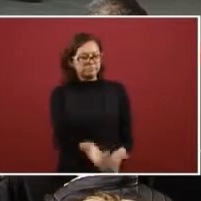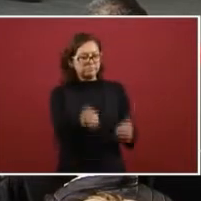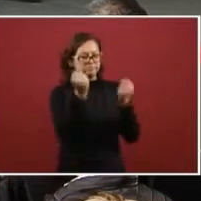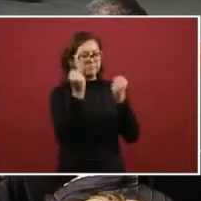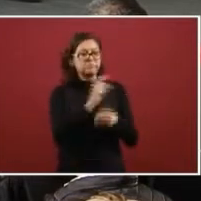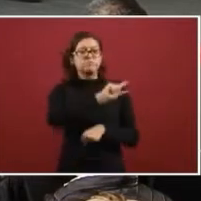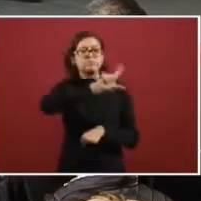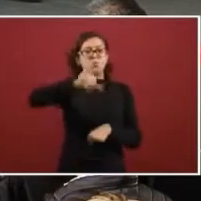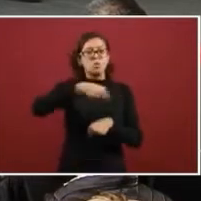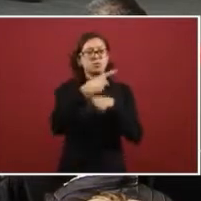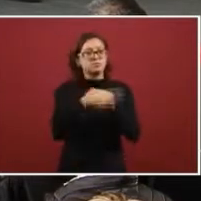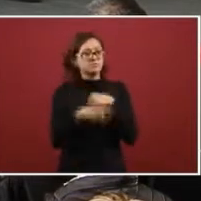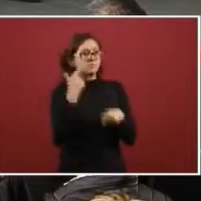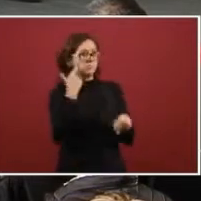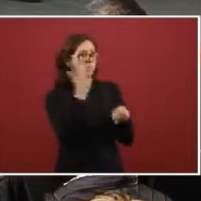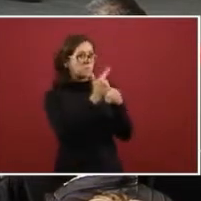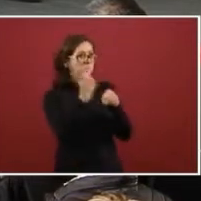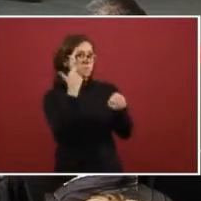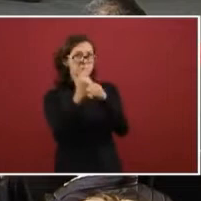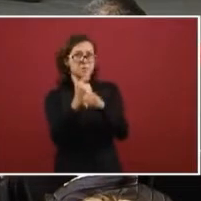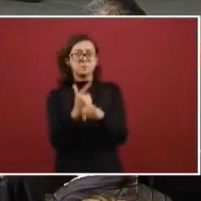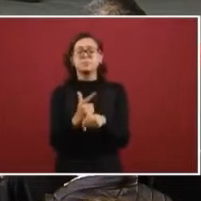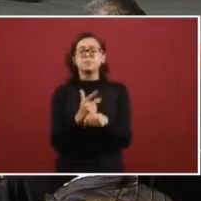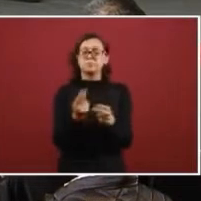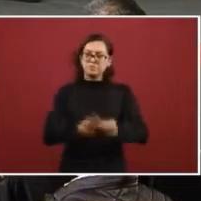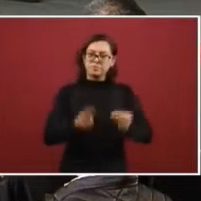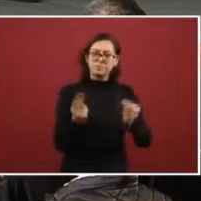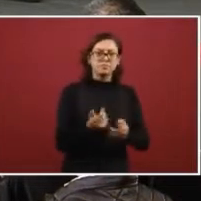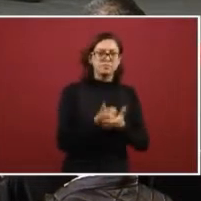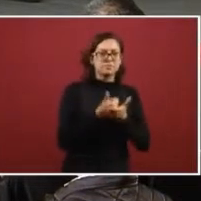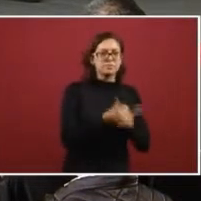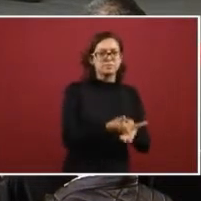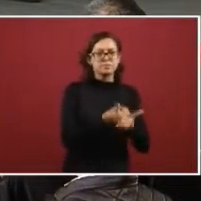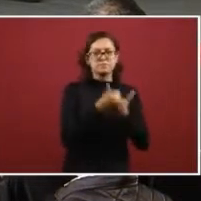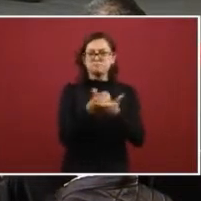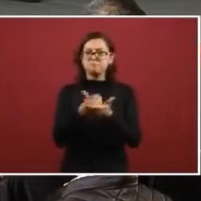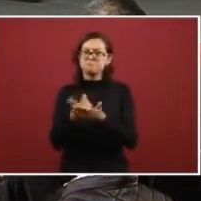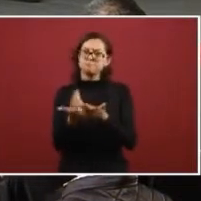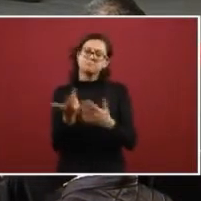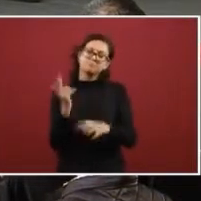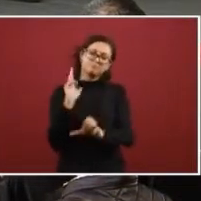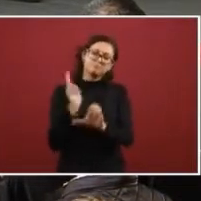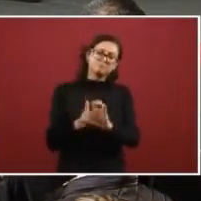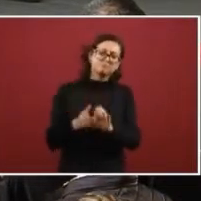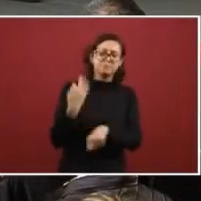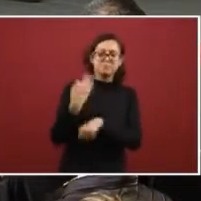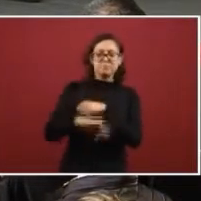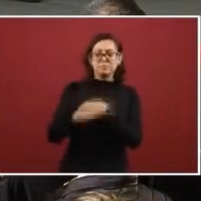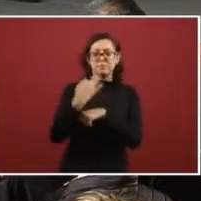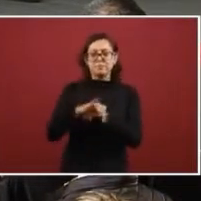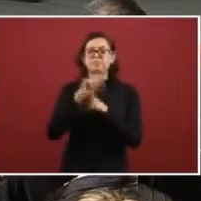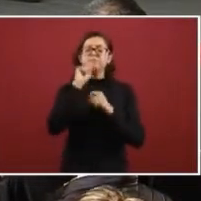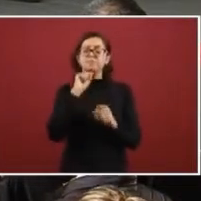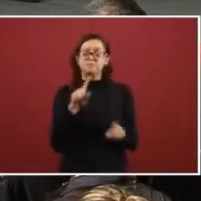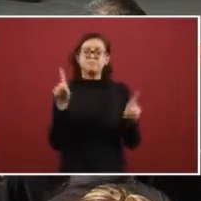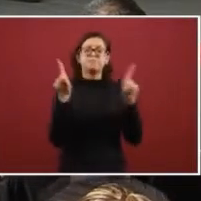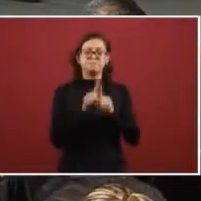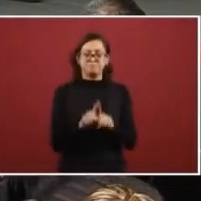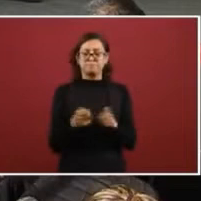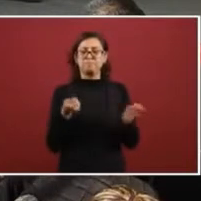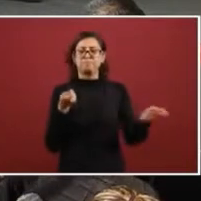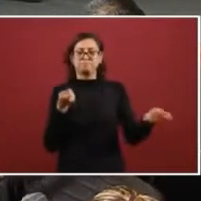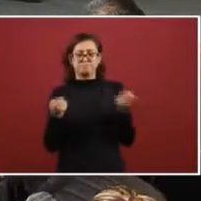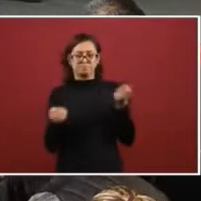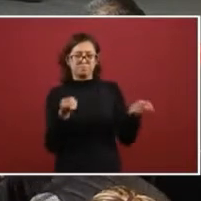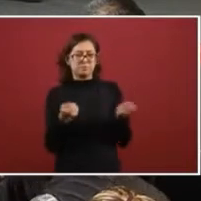rescue, evaluation of damages and needs, and support and refuge, temporary refuge,